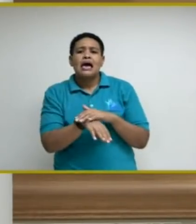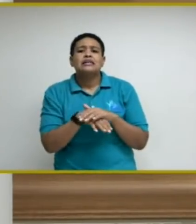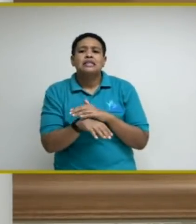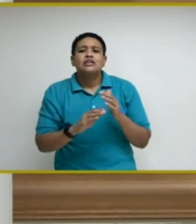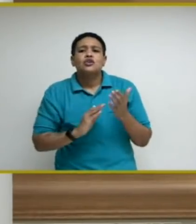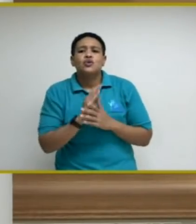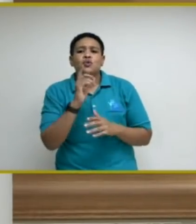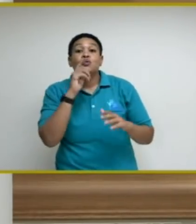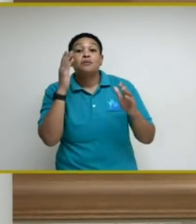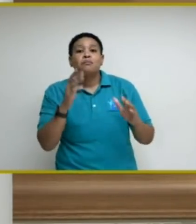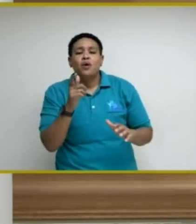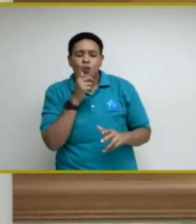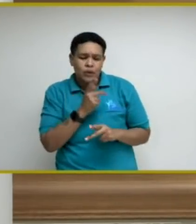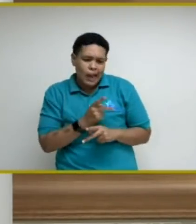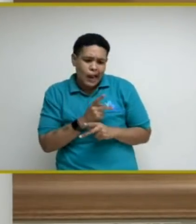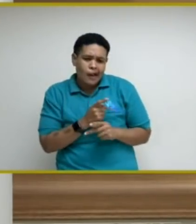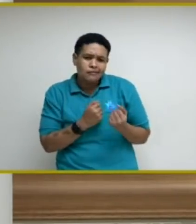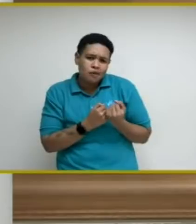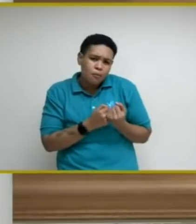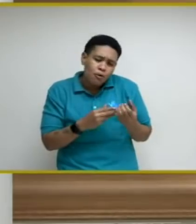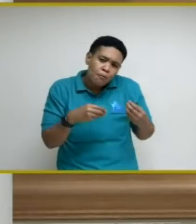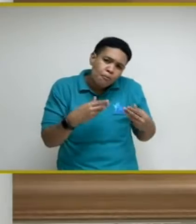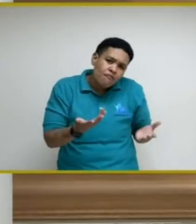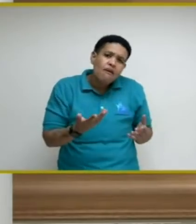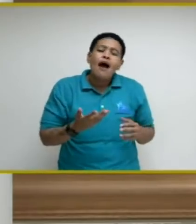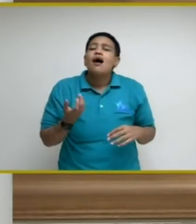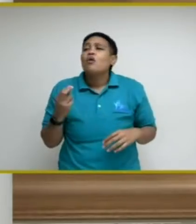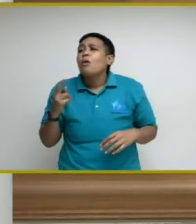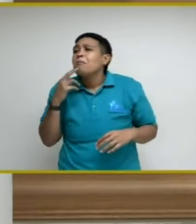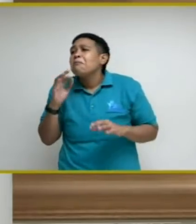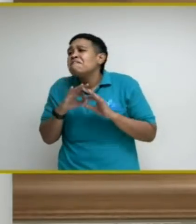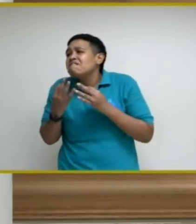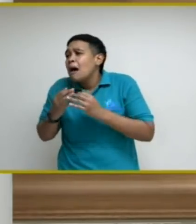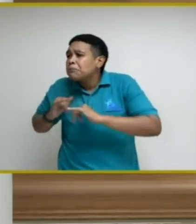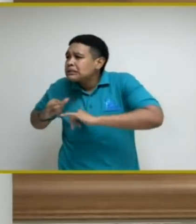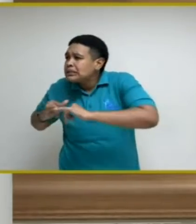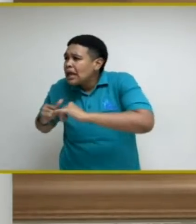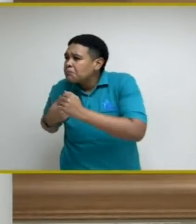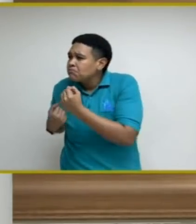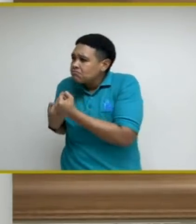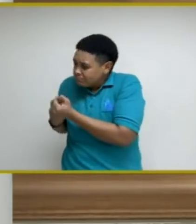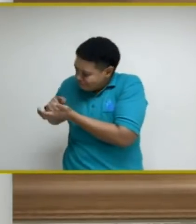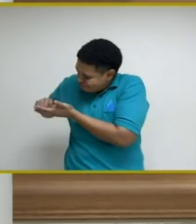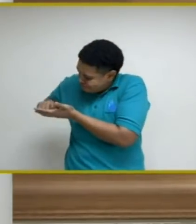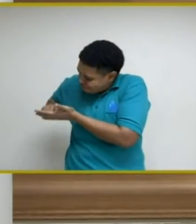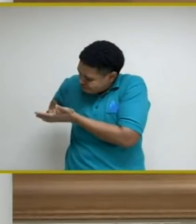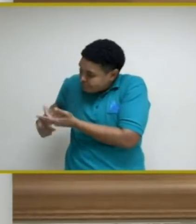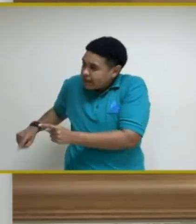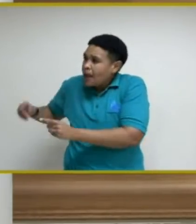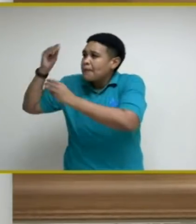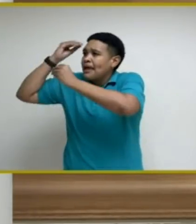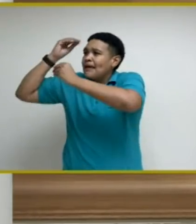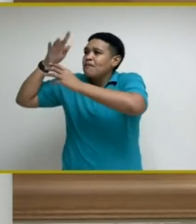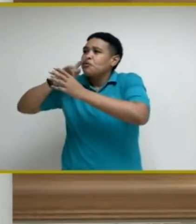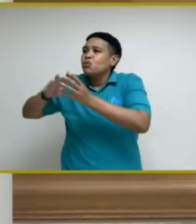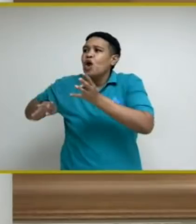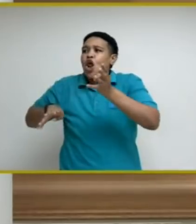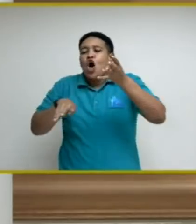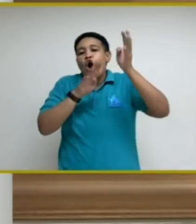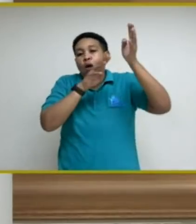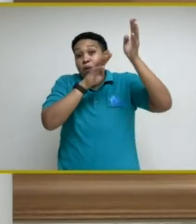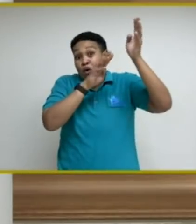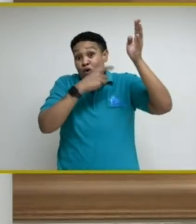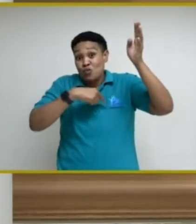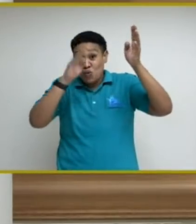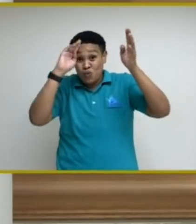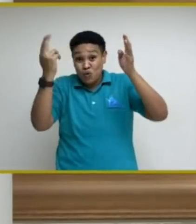the caregiver, the family member, that the information will be uploaded. We will then